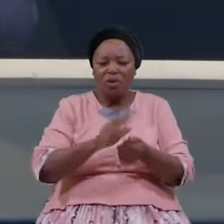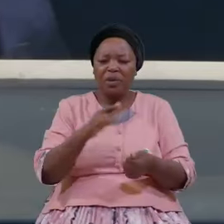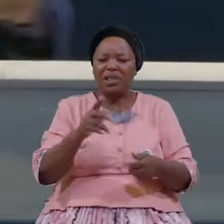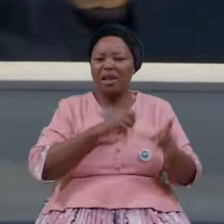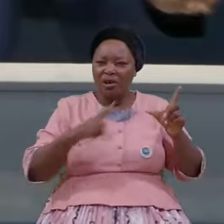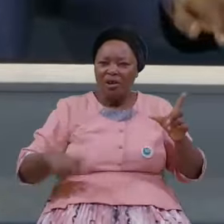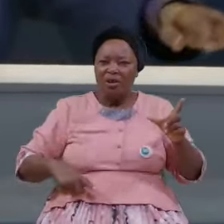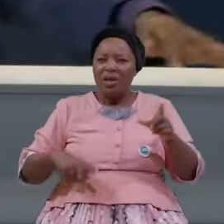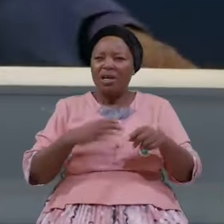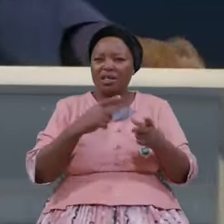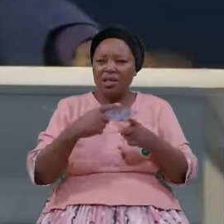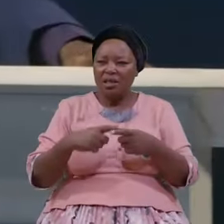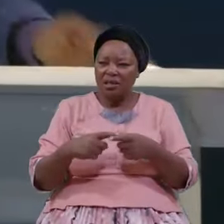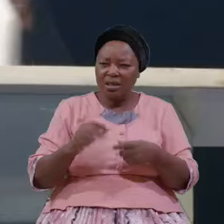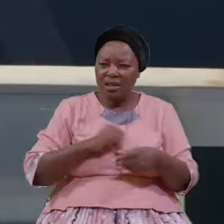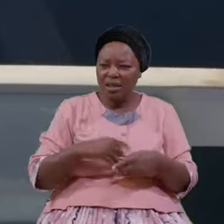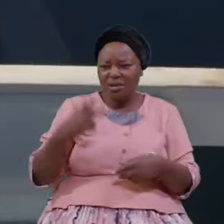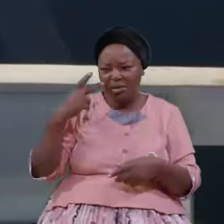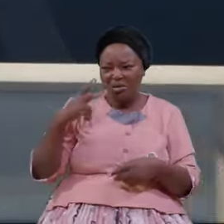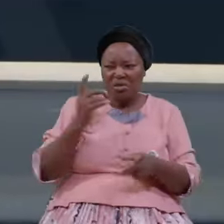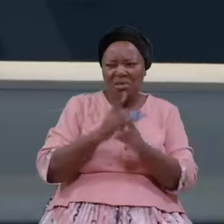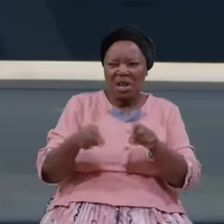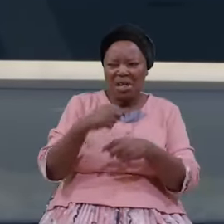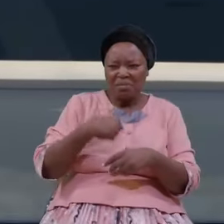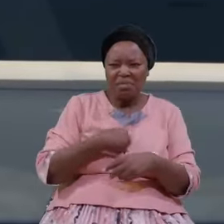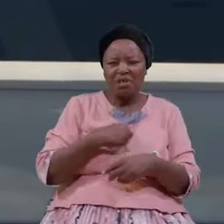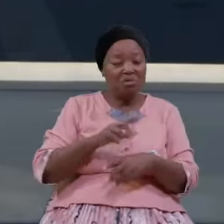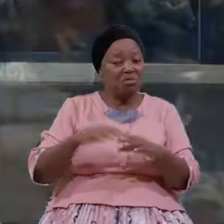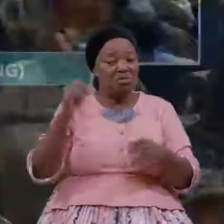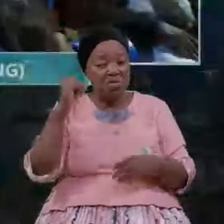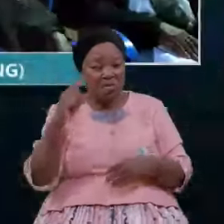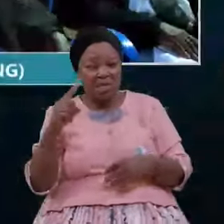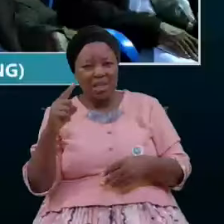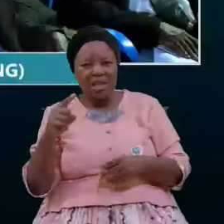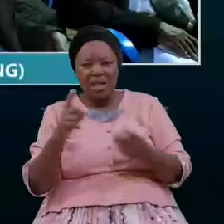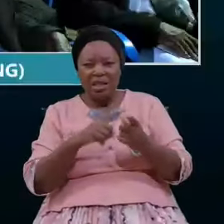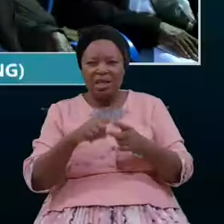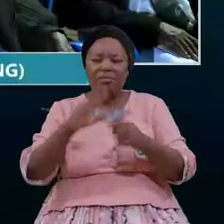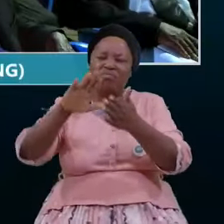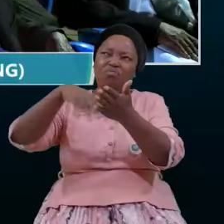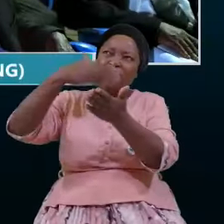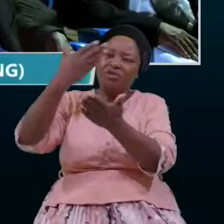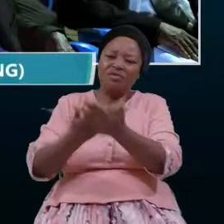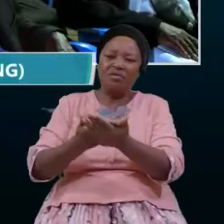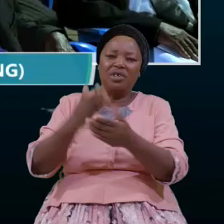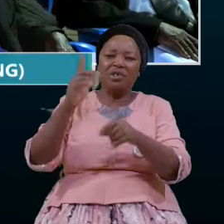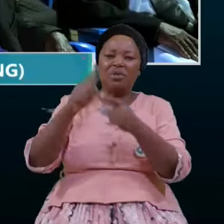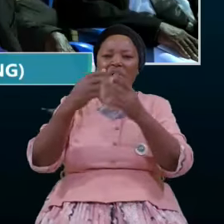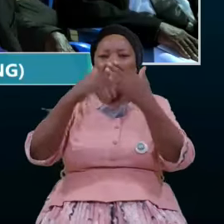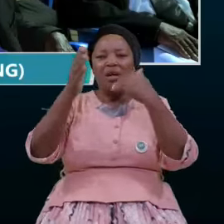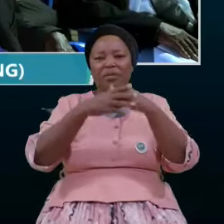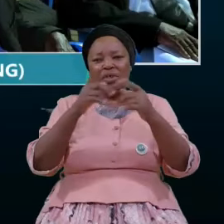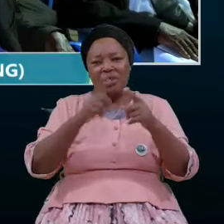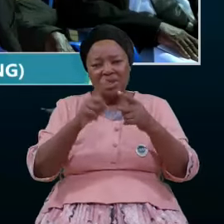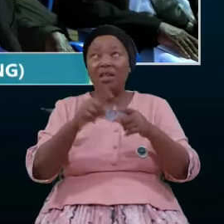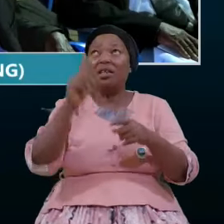just like you, you're just like me, they don't understand. And then we get over there, and they open the books, and